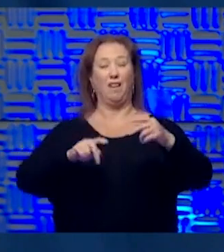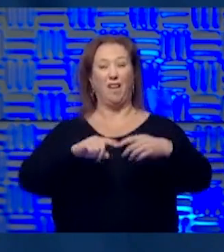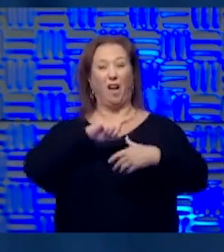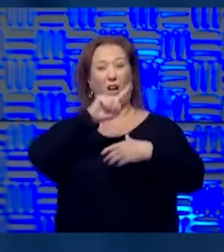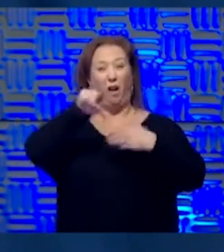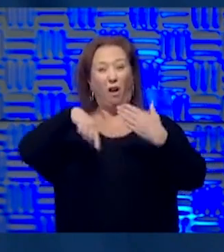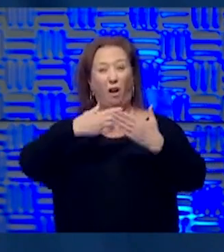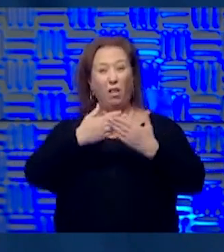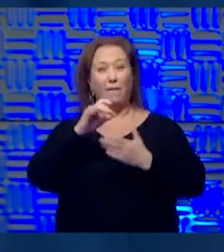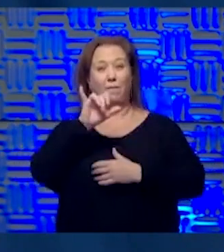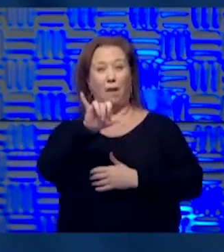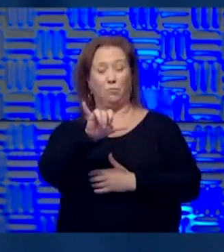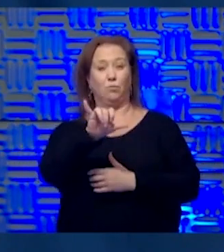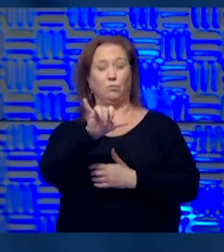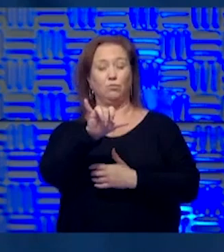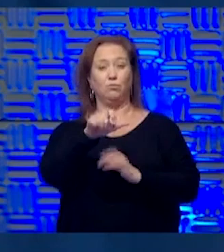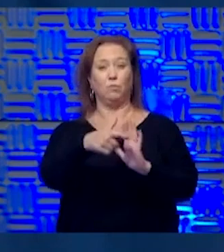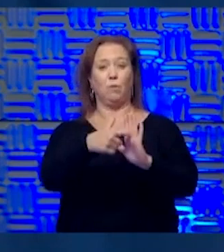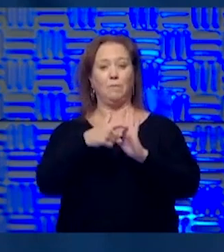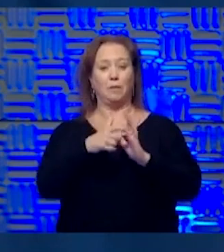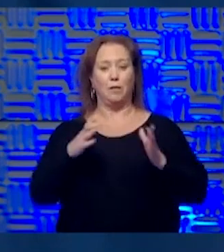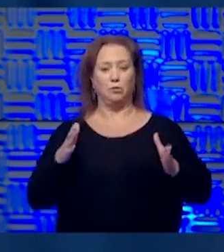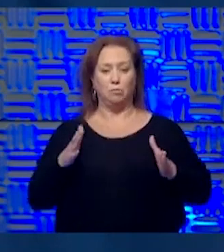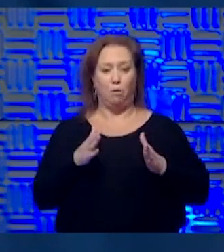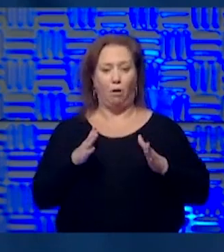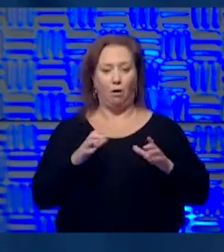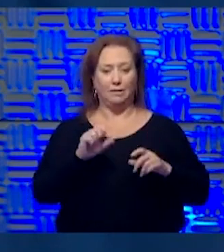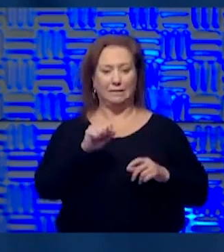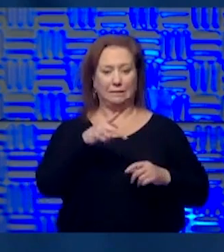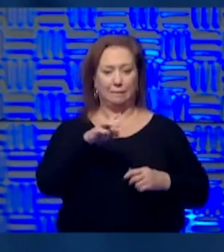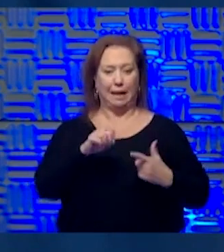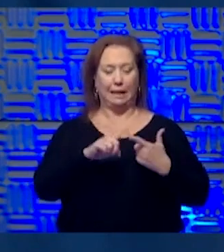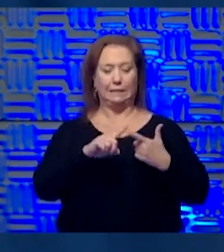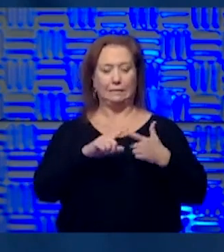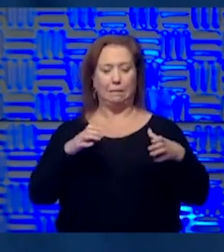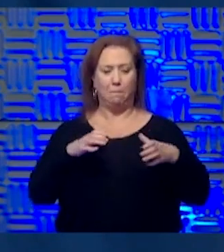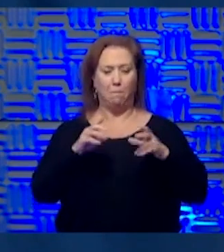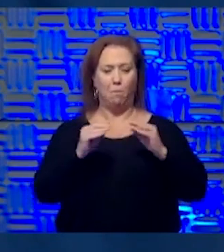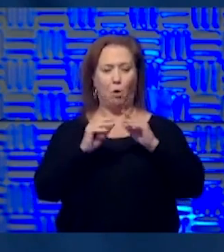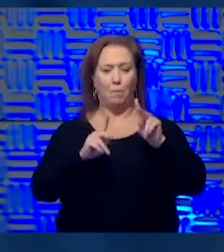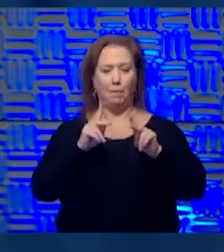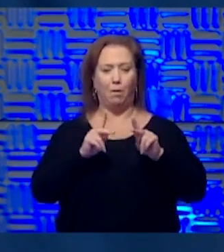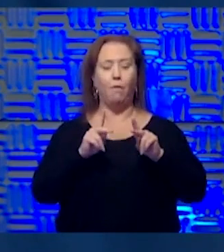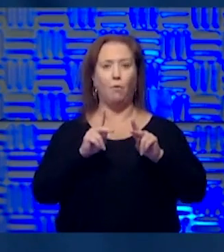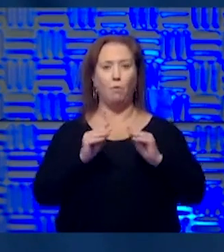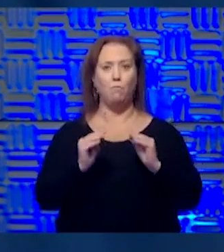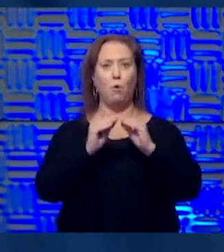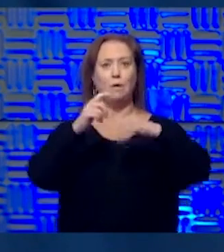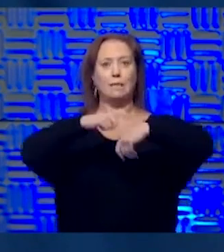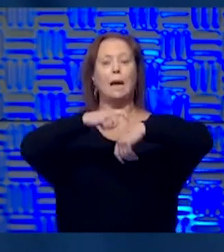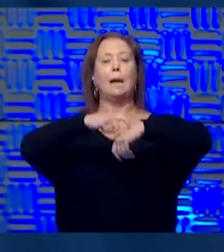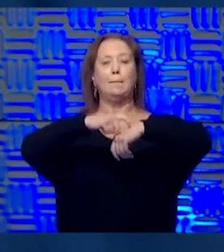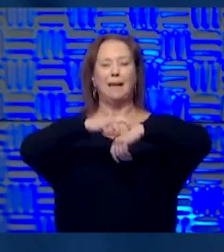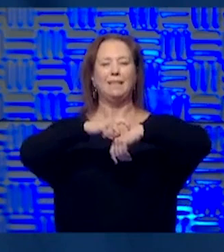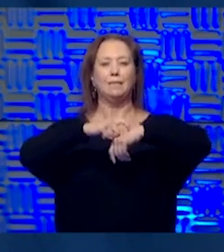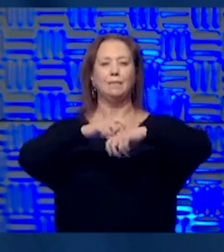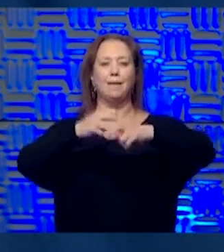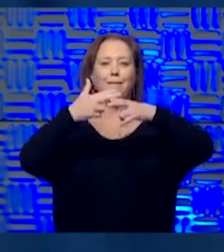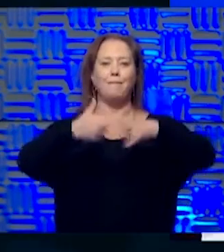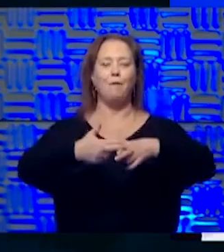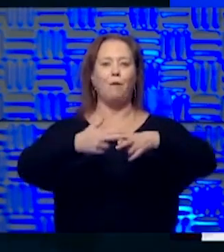those and you have more people in a smaller space for a longer amount of time, that can certainly lead to a super spreading